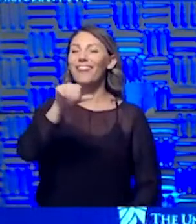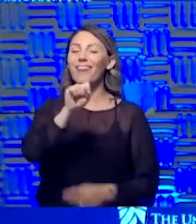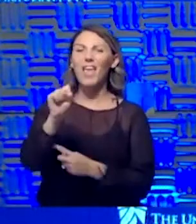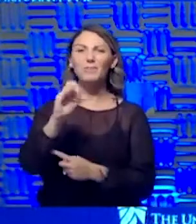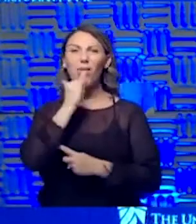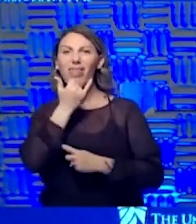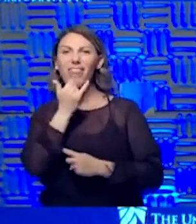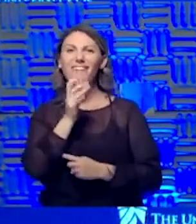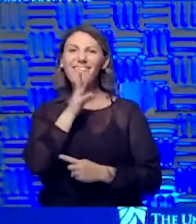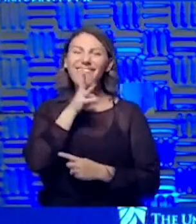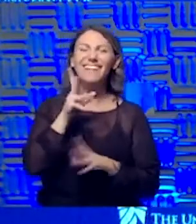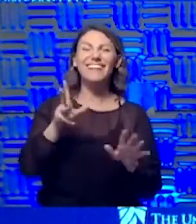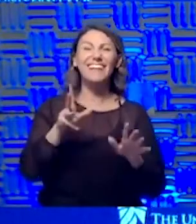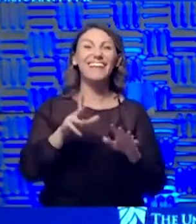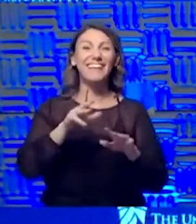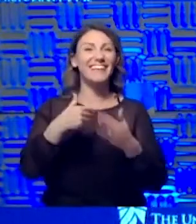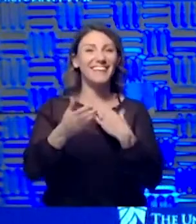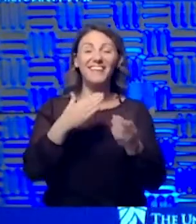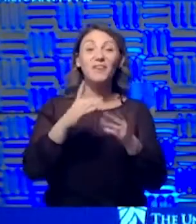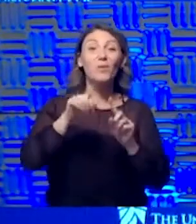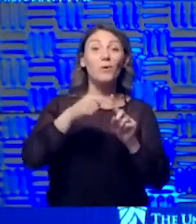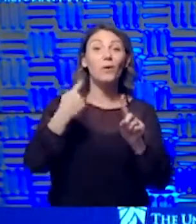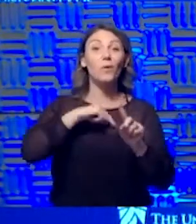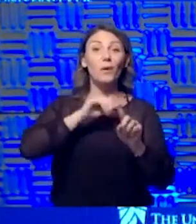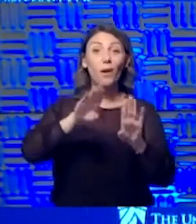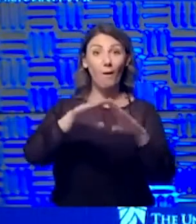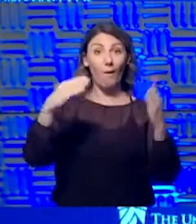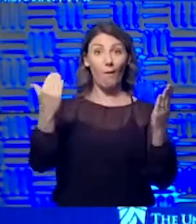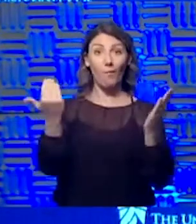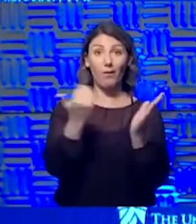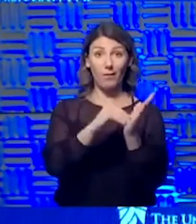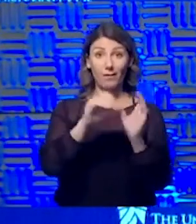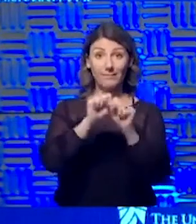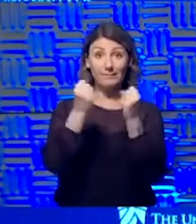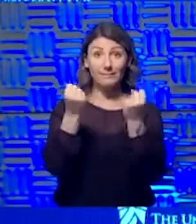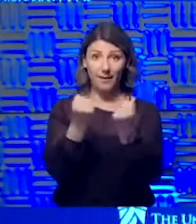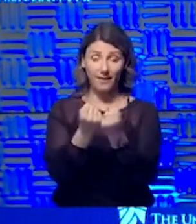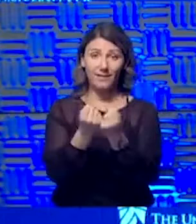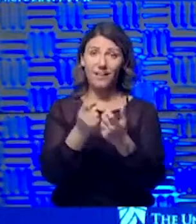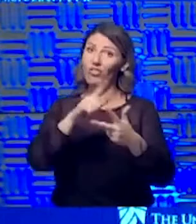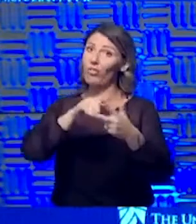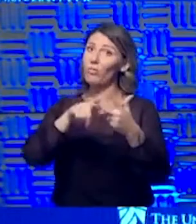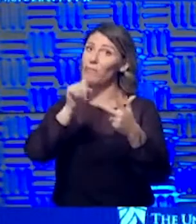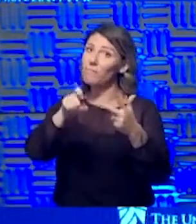of when we open back society.